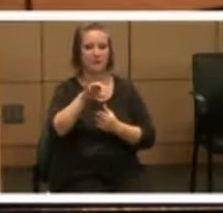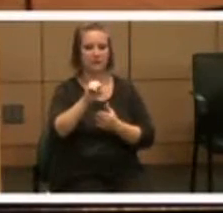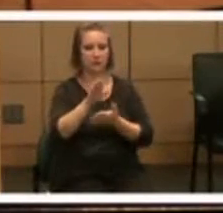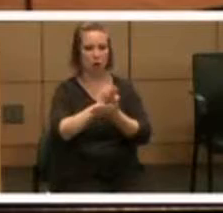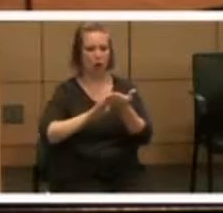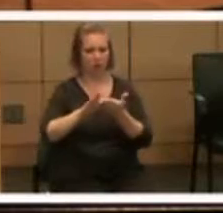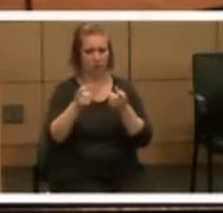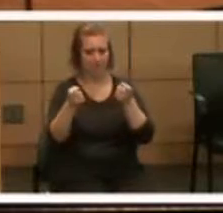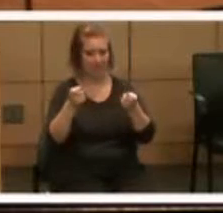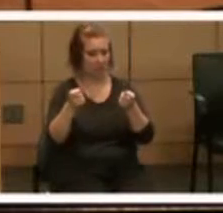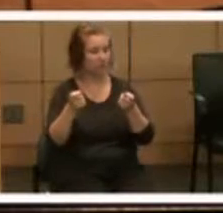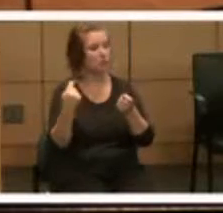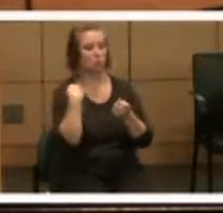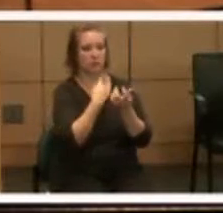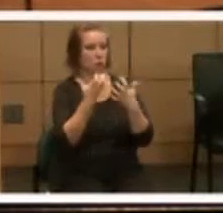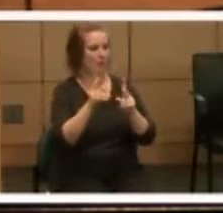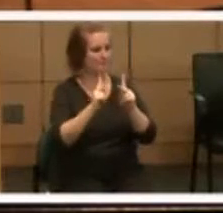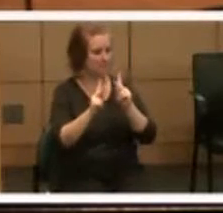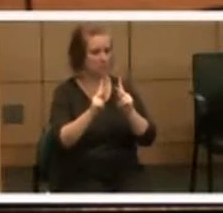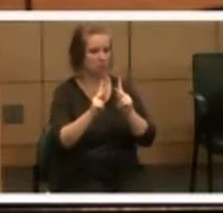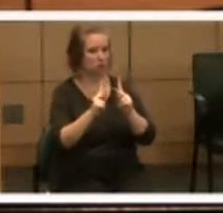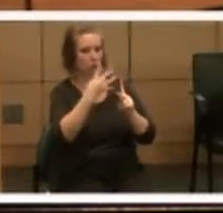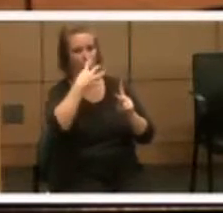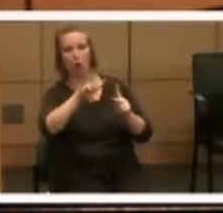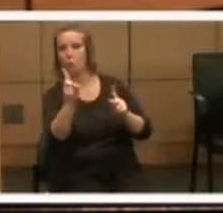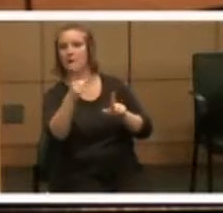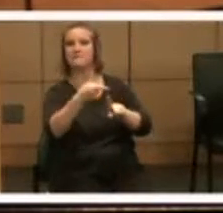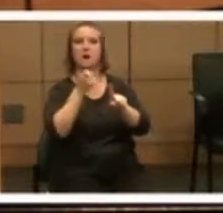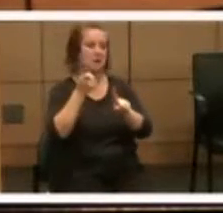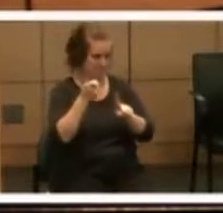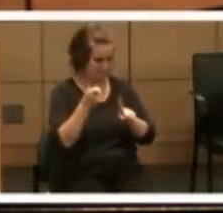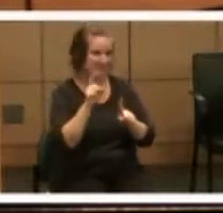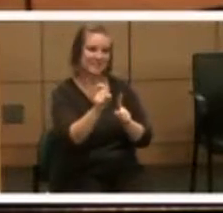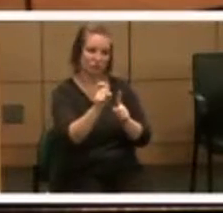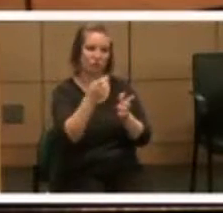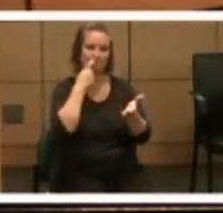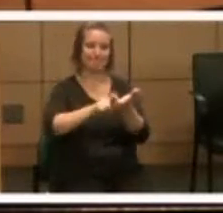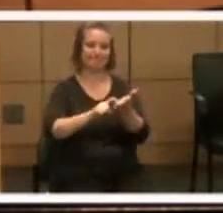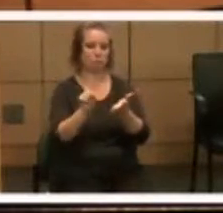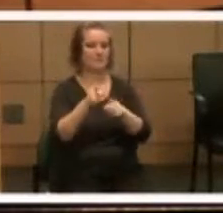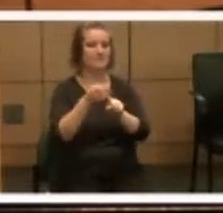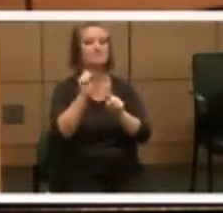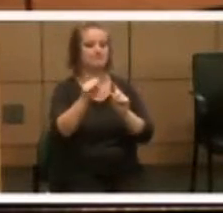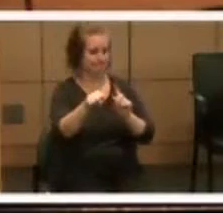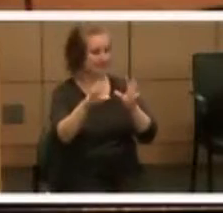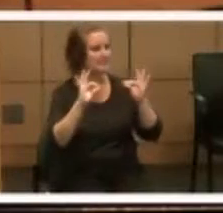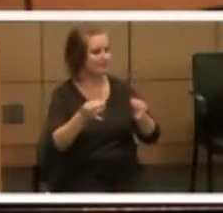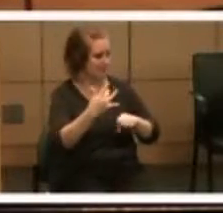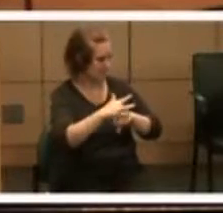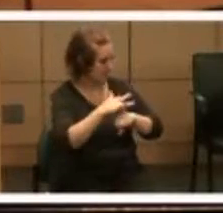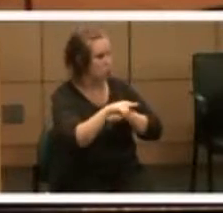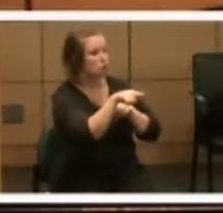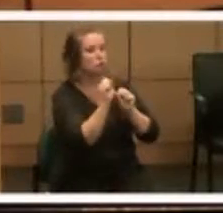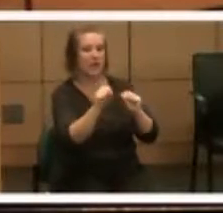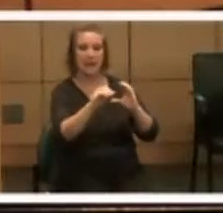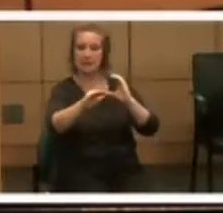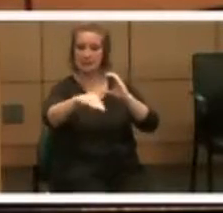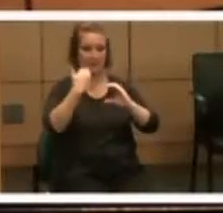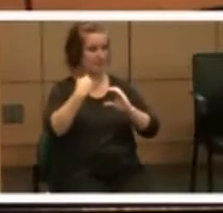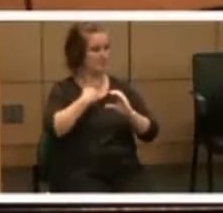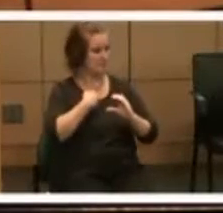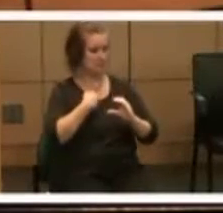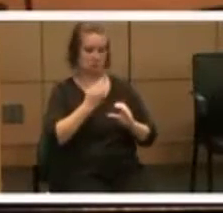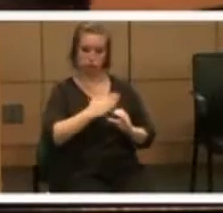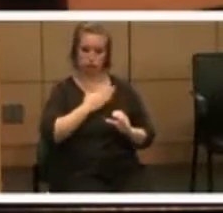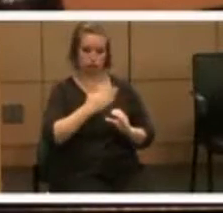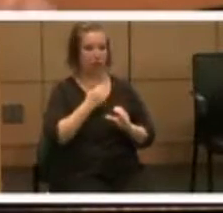want people to not acknowledge where they are getting it from. And so, yes, it's definitely available. You're welcome to email me, or I